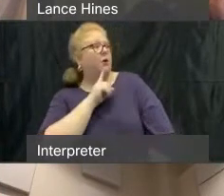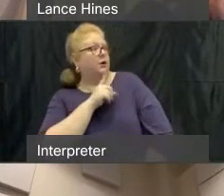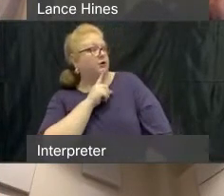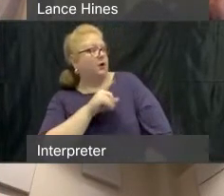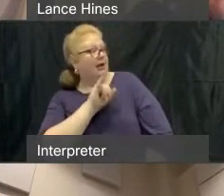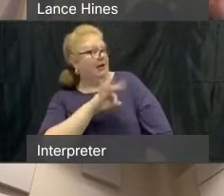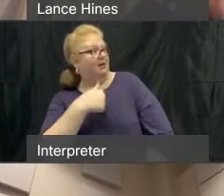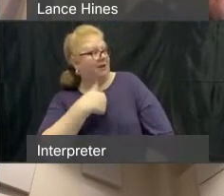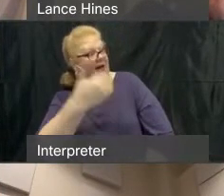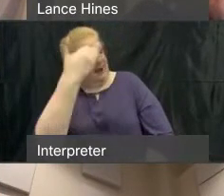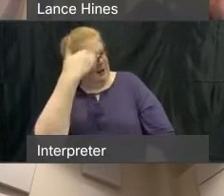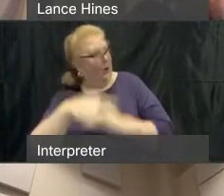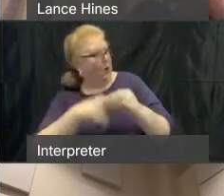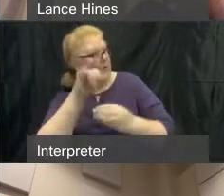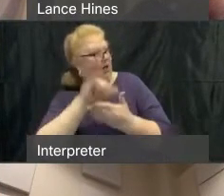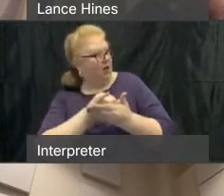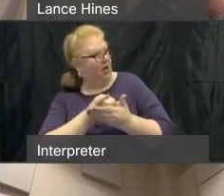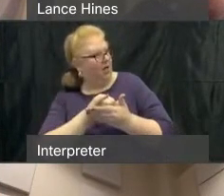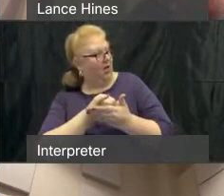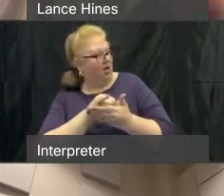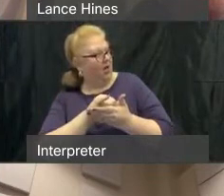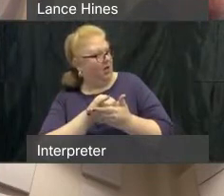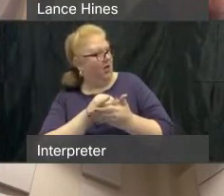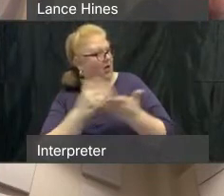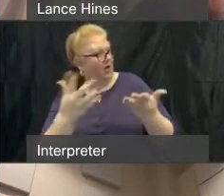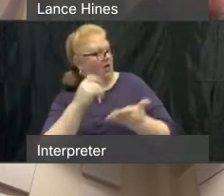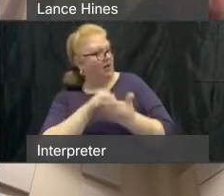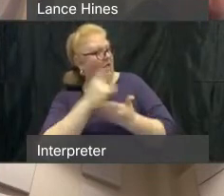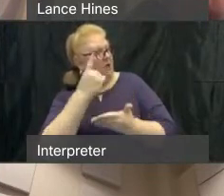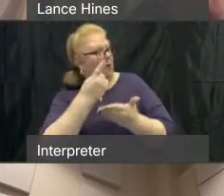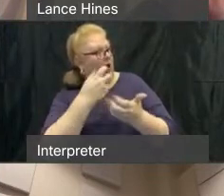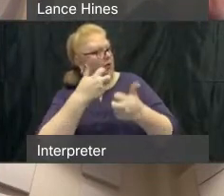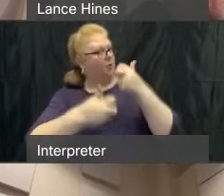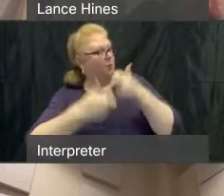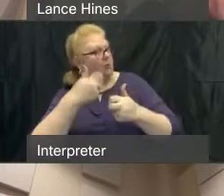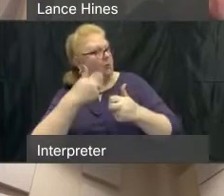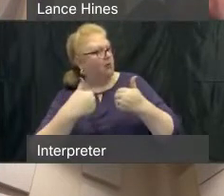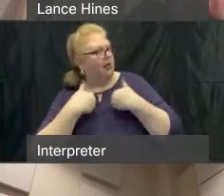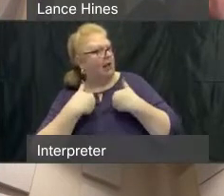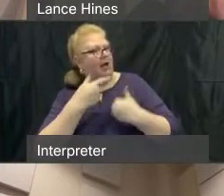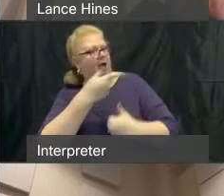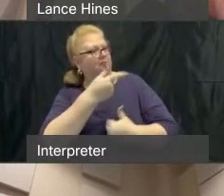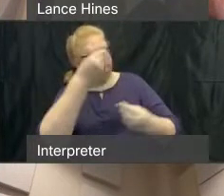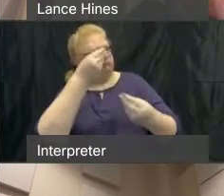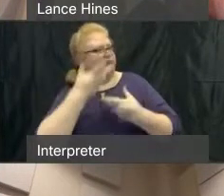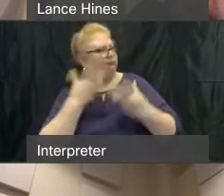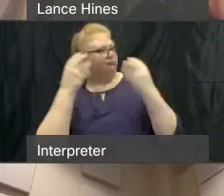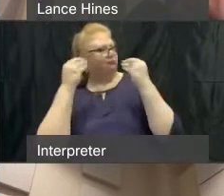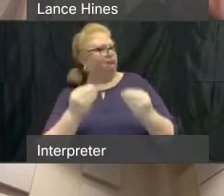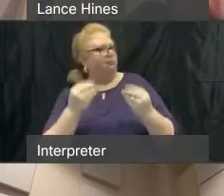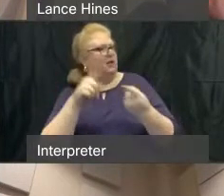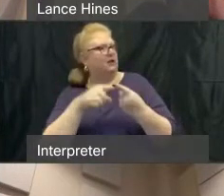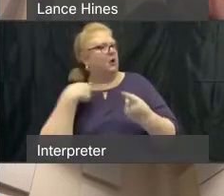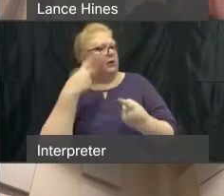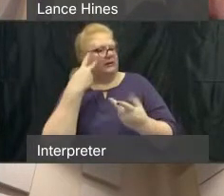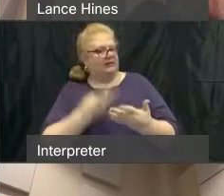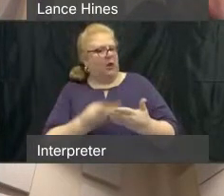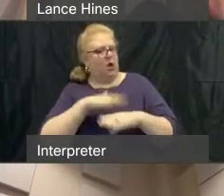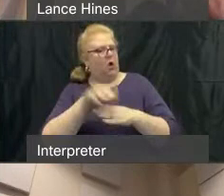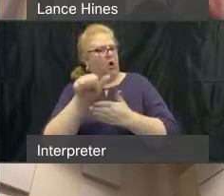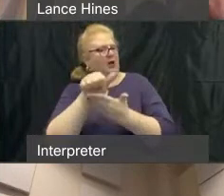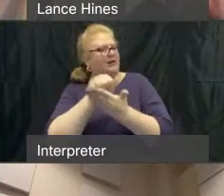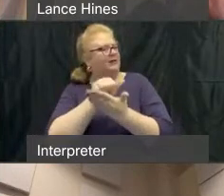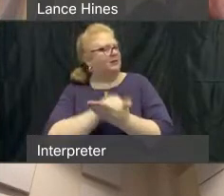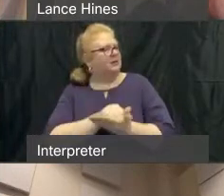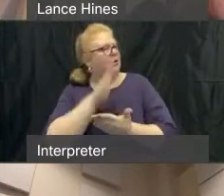it. You wouldn't get a lot of, that's one of the problems that I have. Y'all don't tell us anything until we see it on the agenda. So it would have